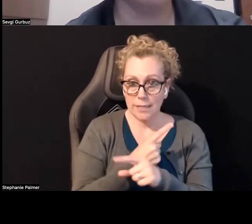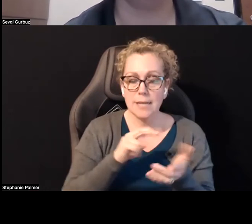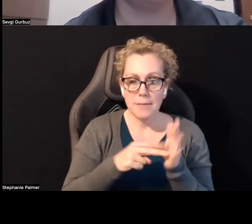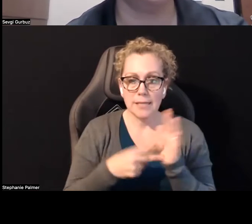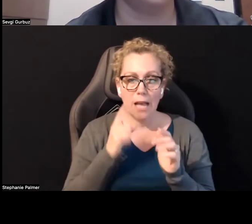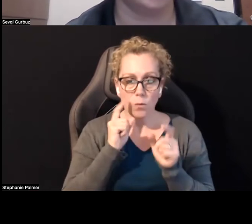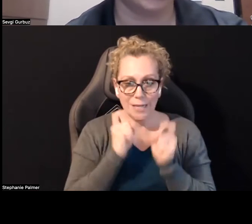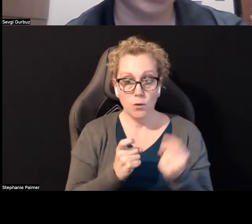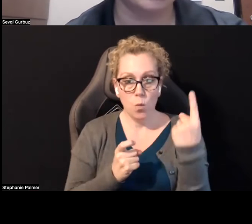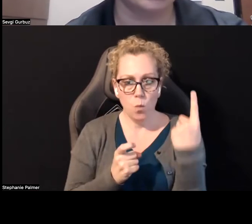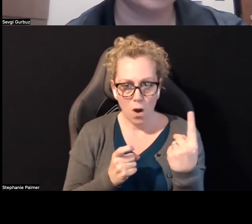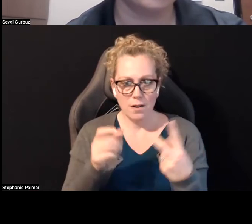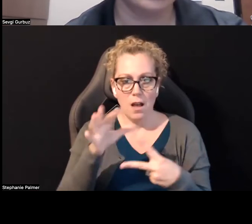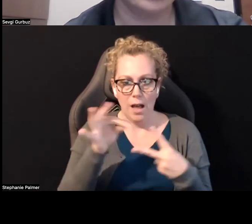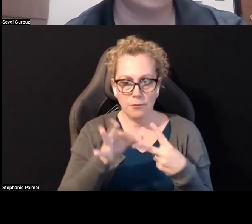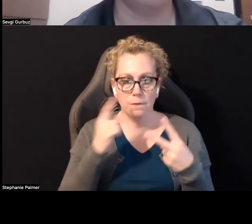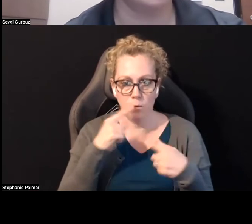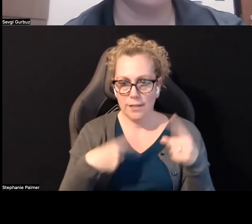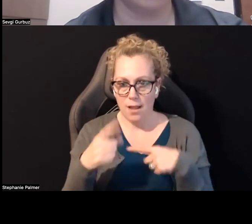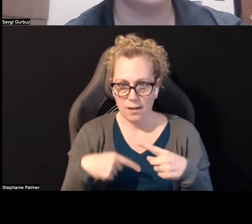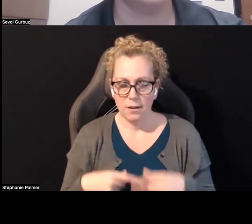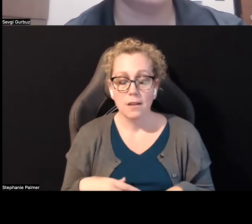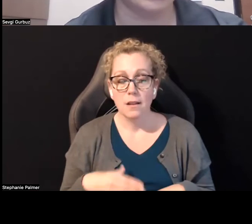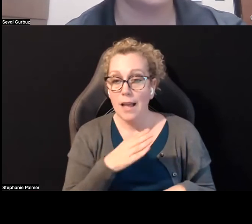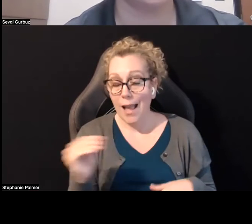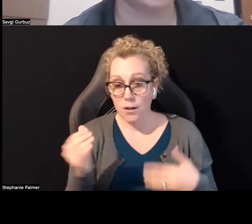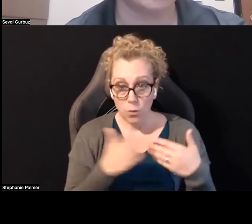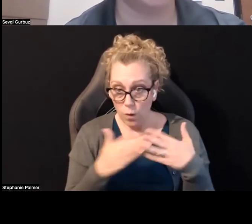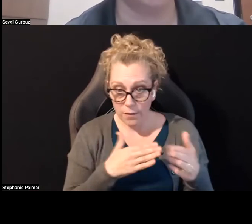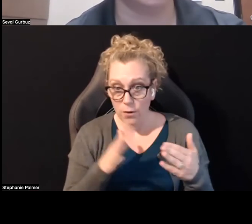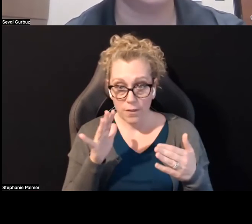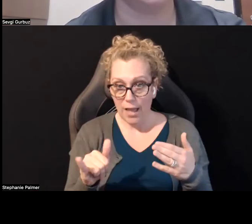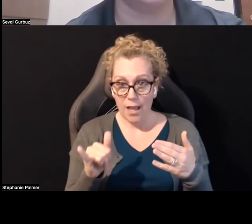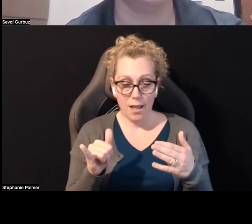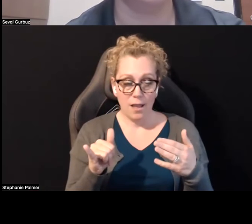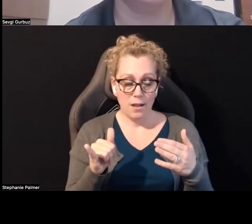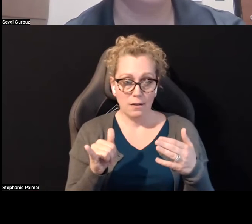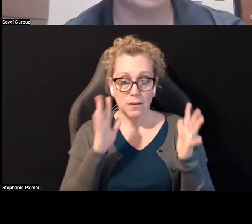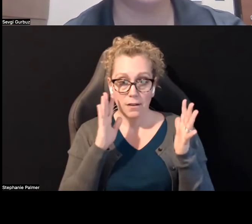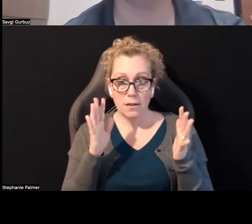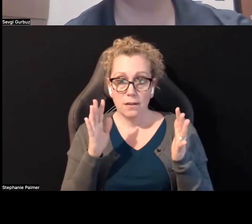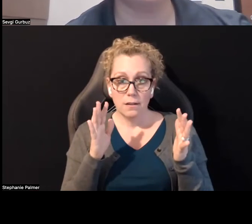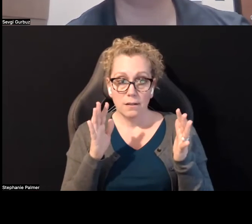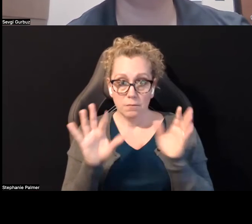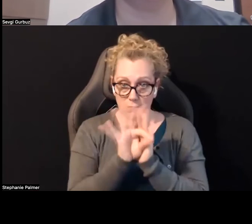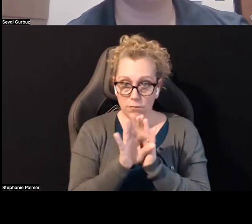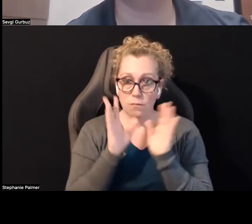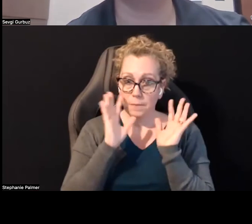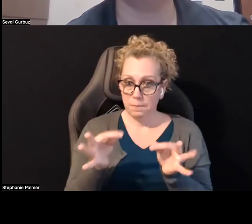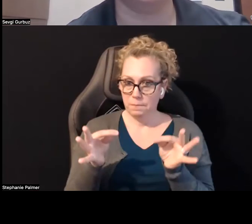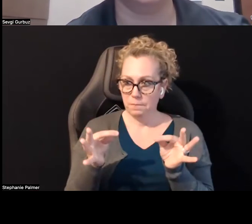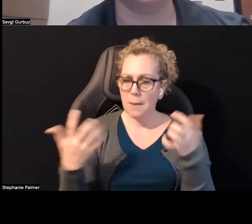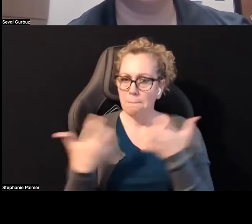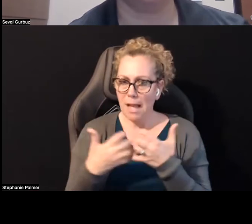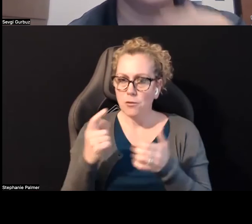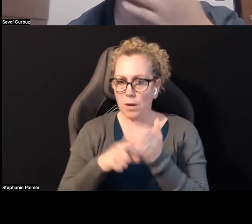you one option for what the sign is and whether or not that selection or decision actually matches what the